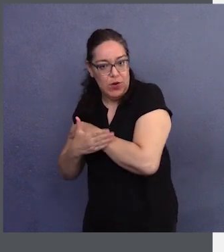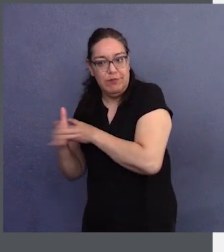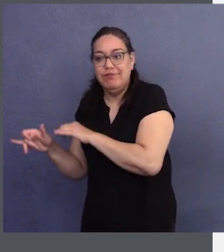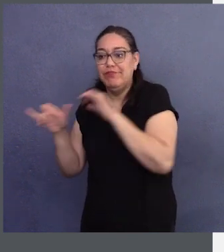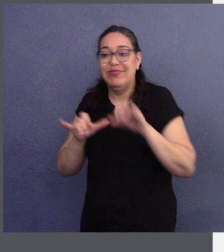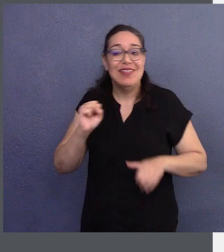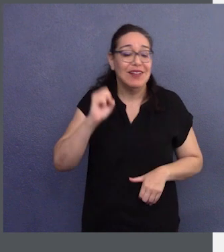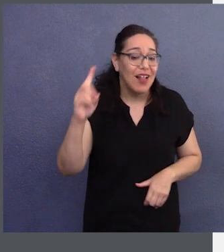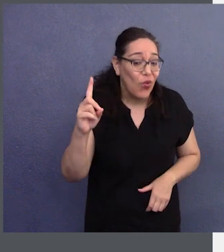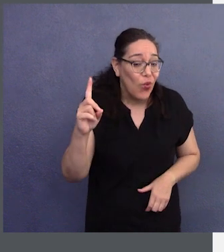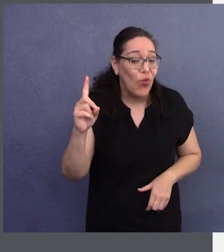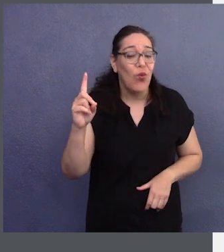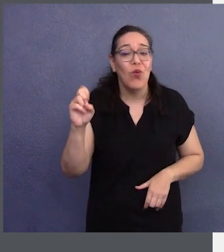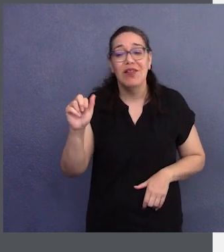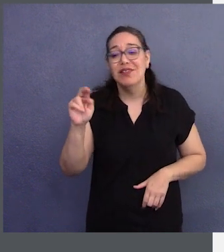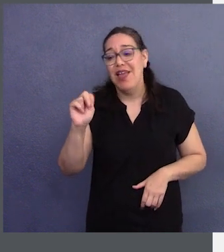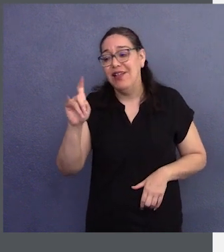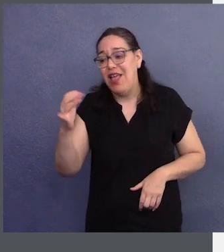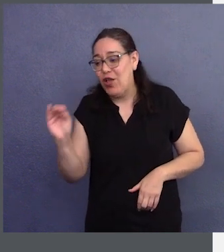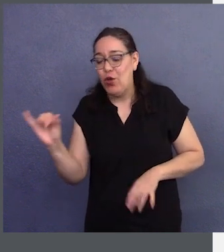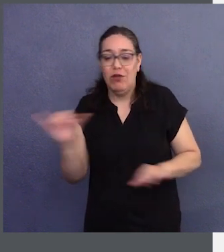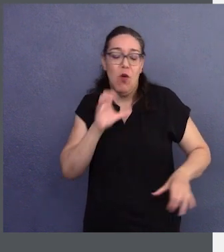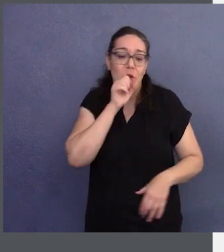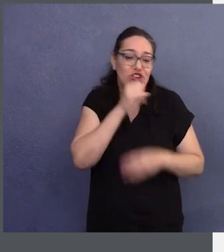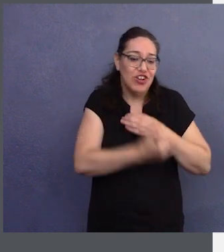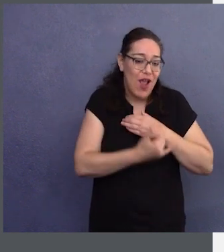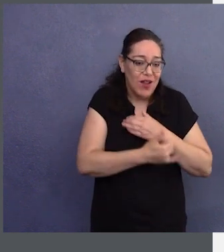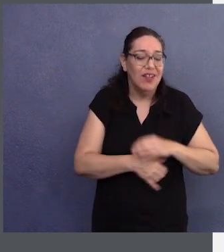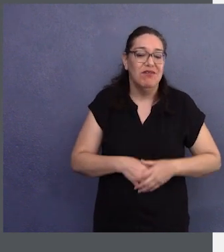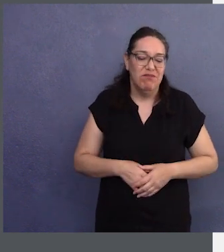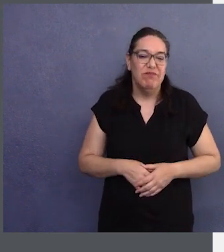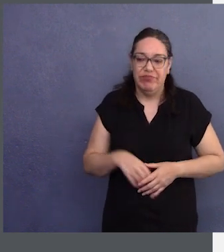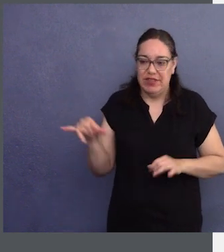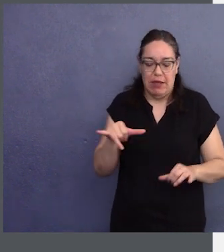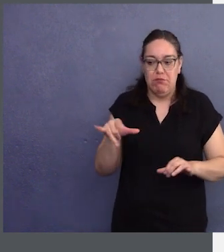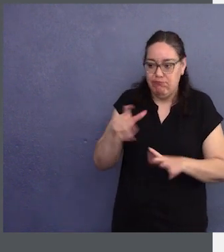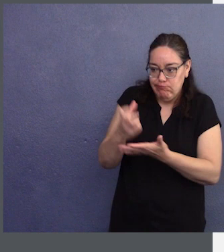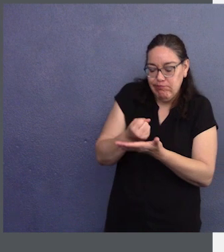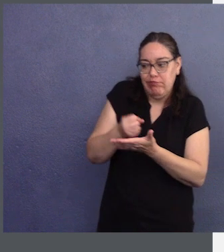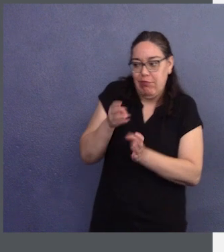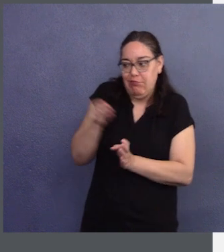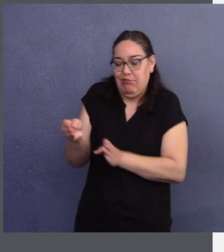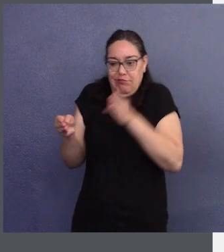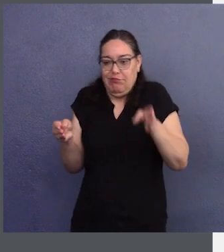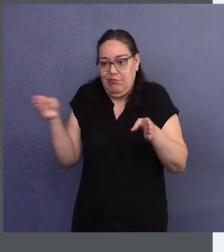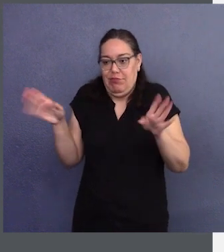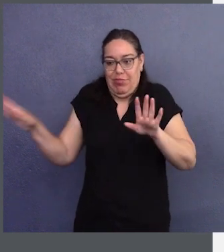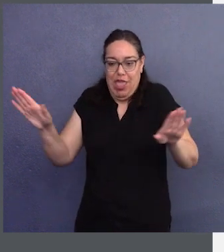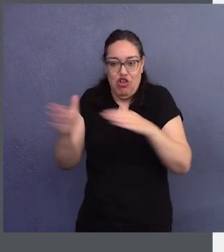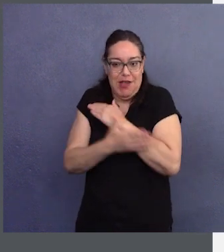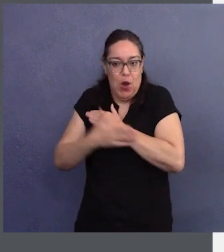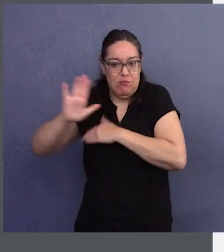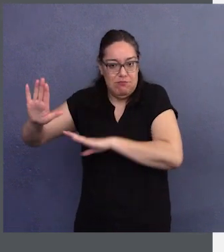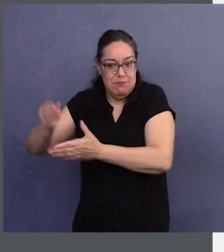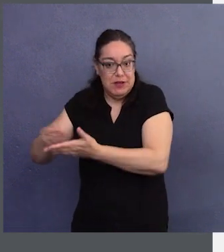for San Diego, and same thing for Orange County, which are our neighboring communities. Any